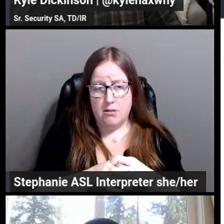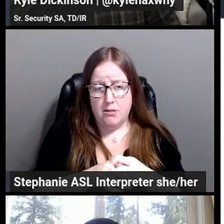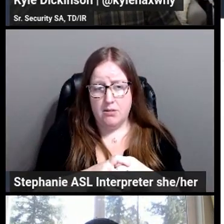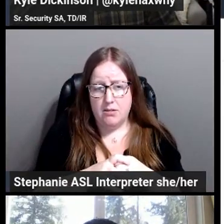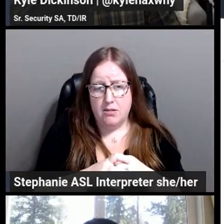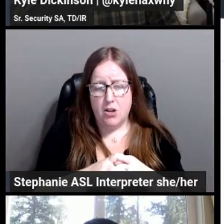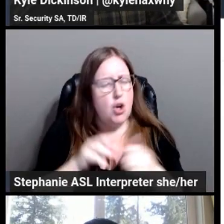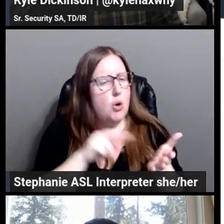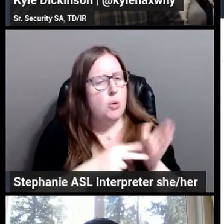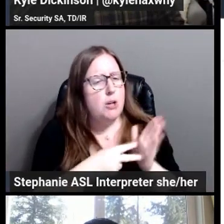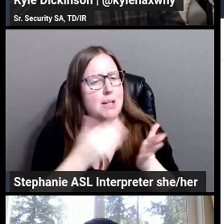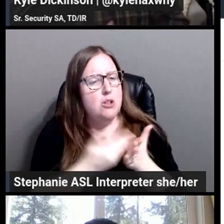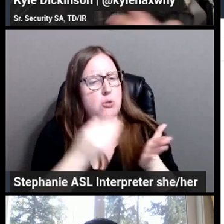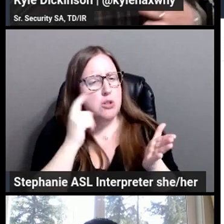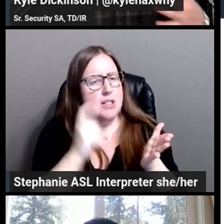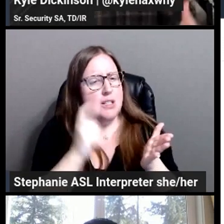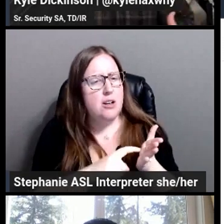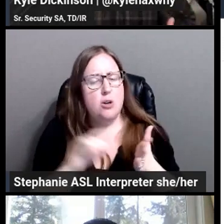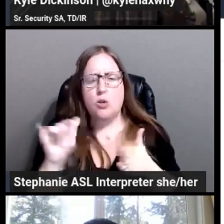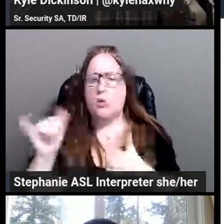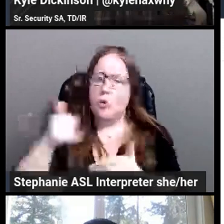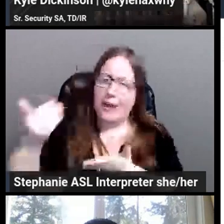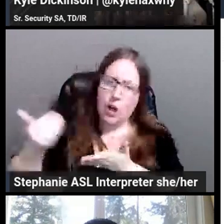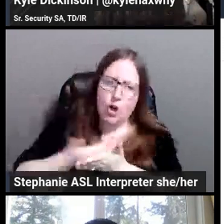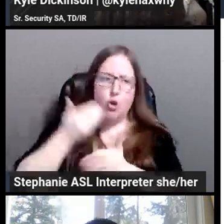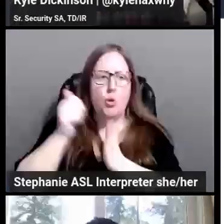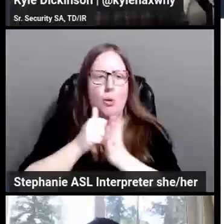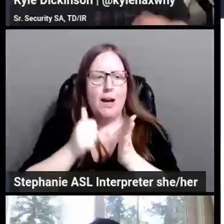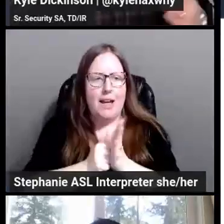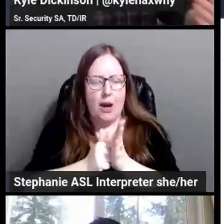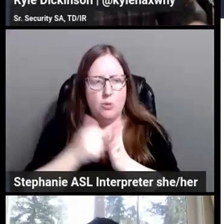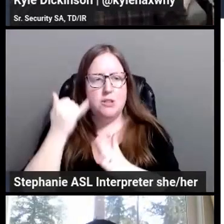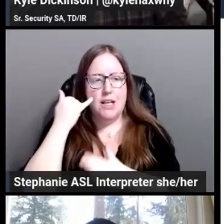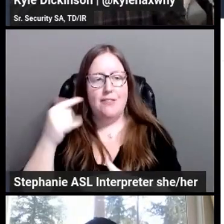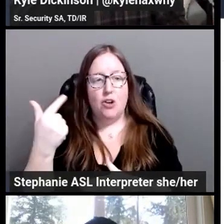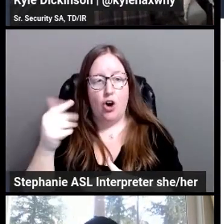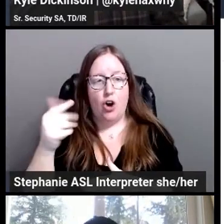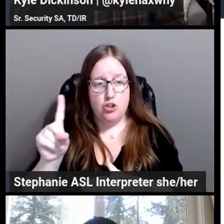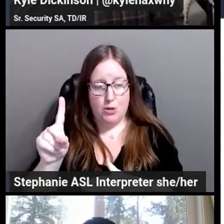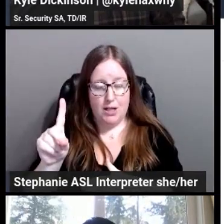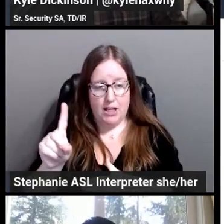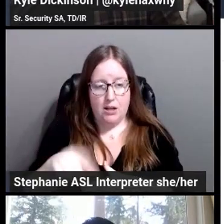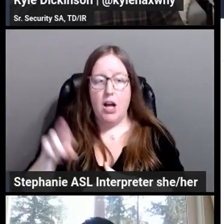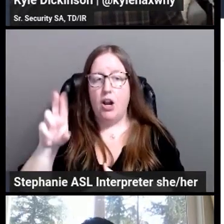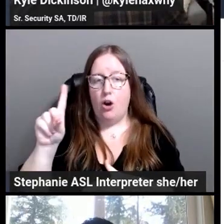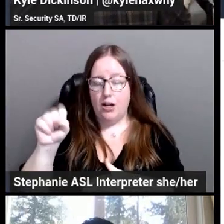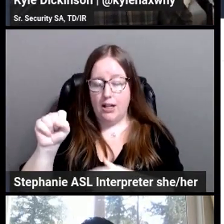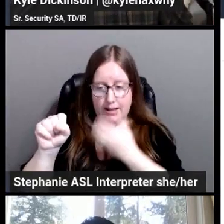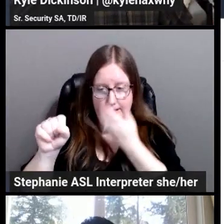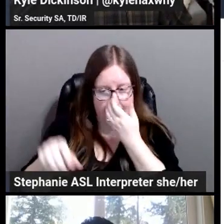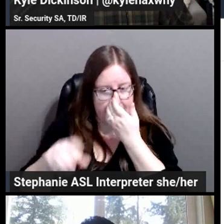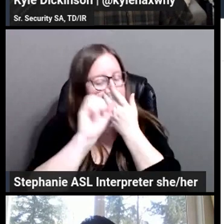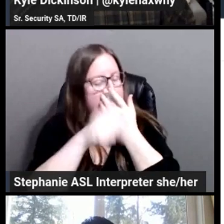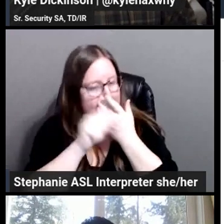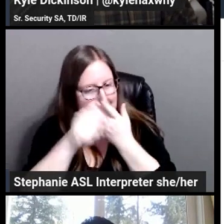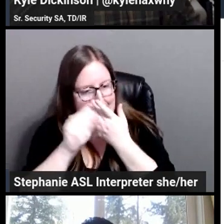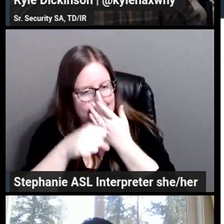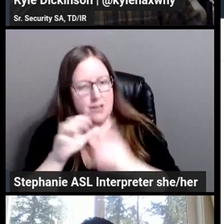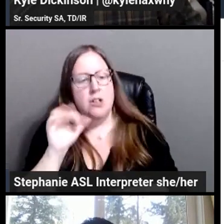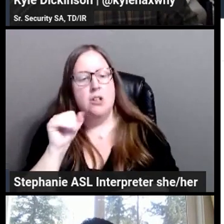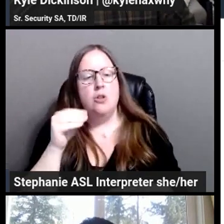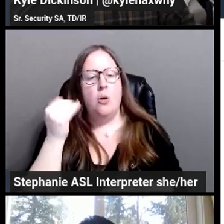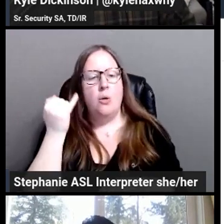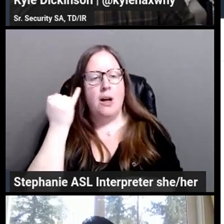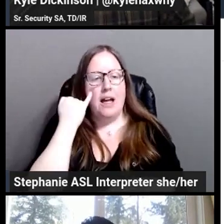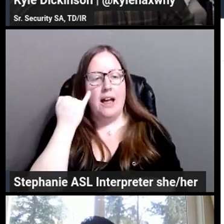What do you mean by new detector? So like a brand new account, if you enable GuardDuty or yes, RDS protections. Talk about it. So if